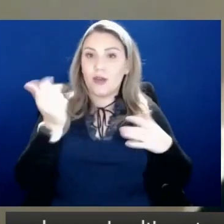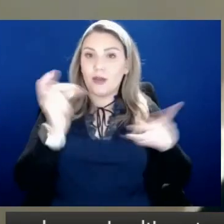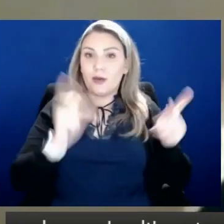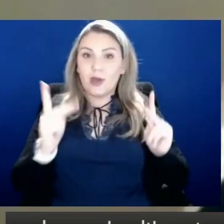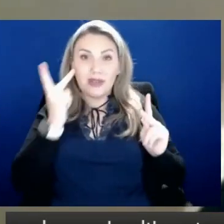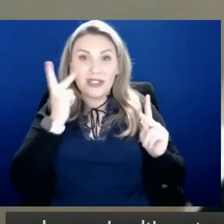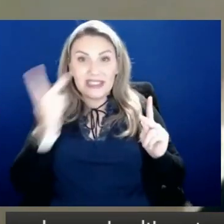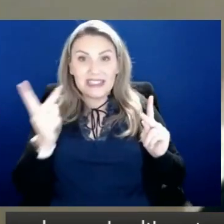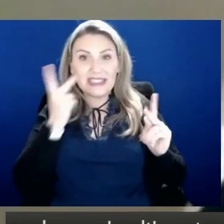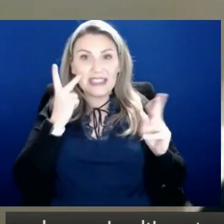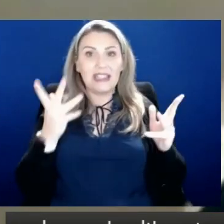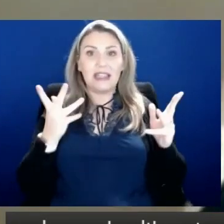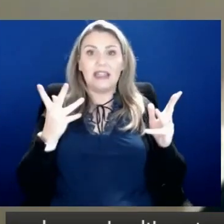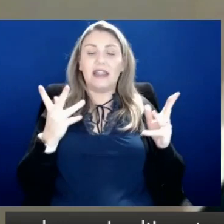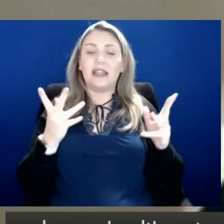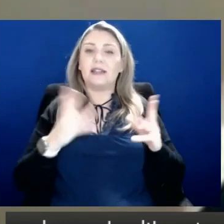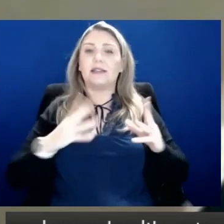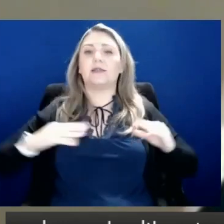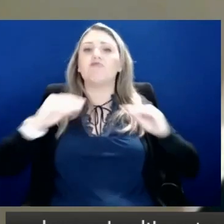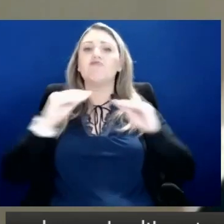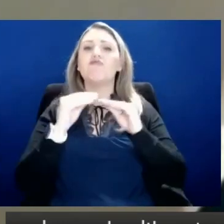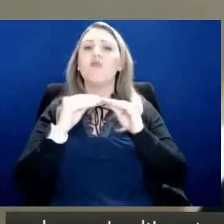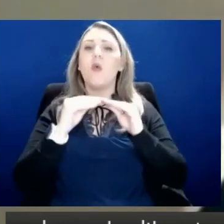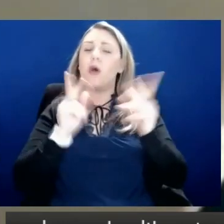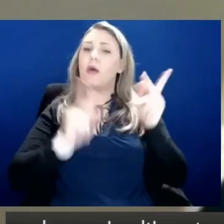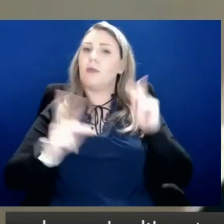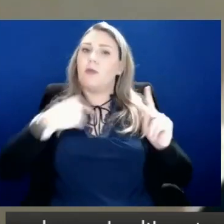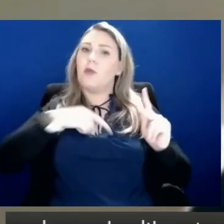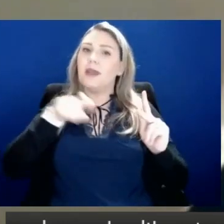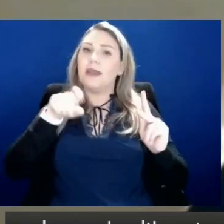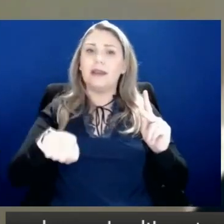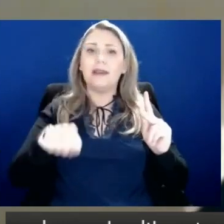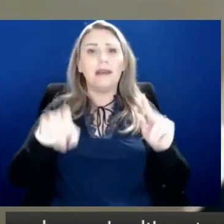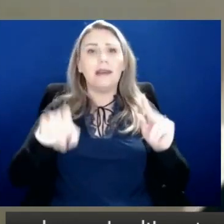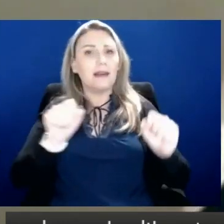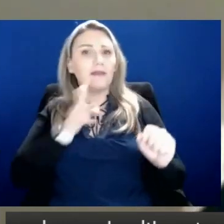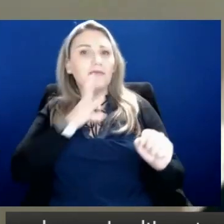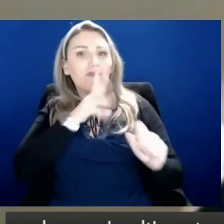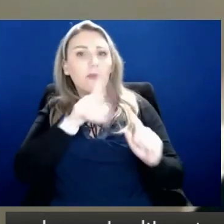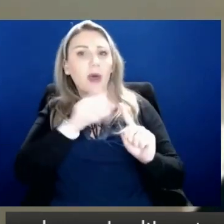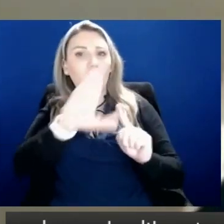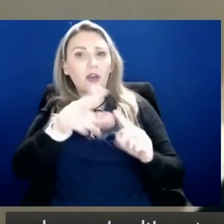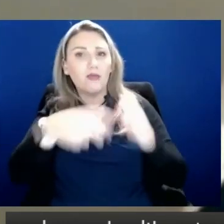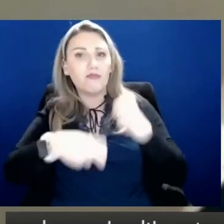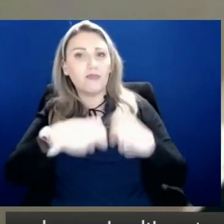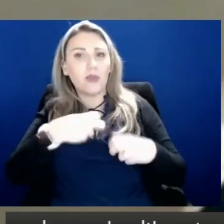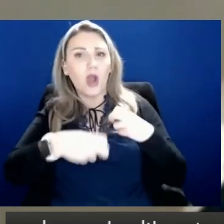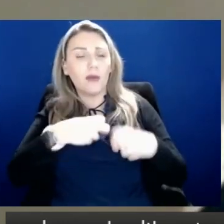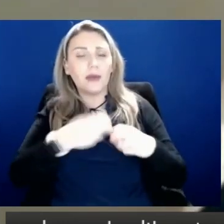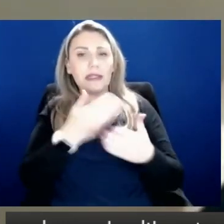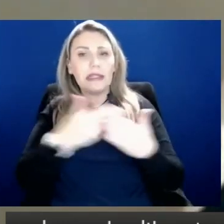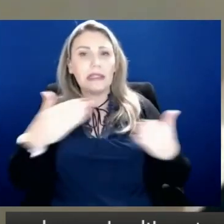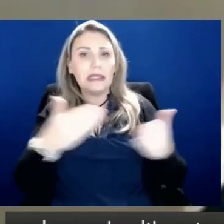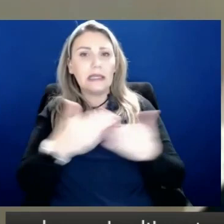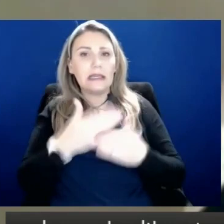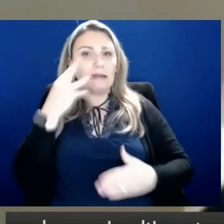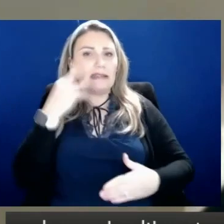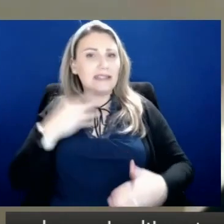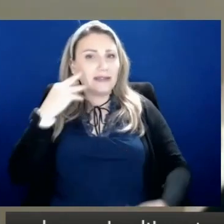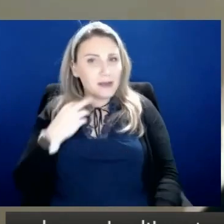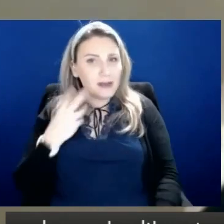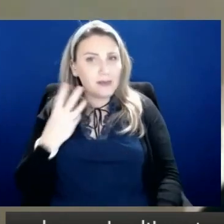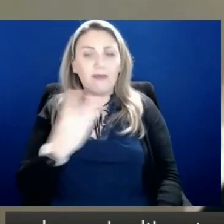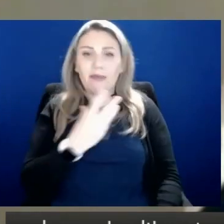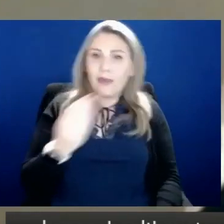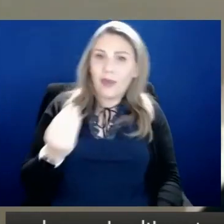an outlet. We need to get more people to where they can talk about their problems, the things they are going through,